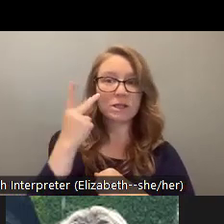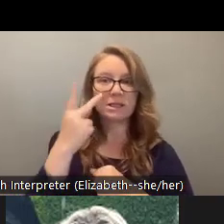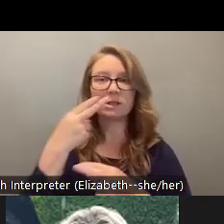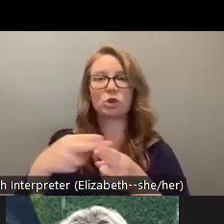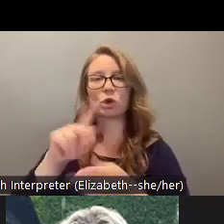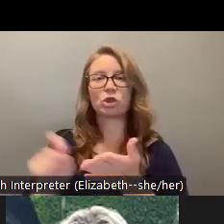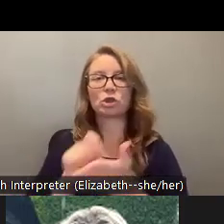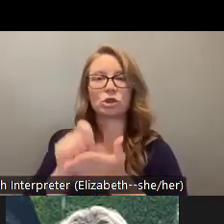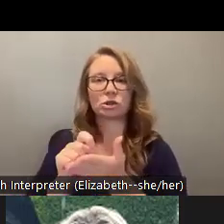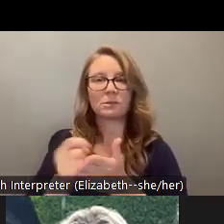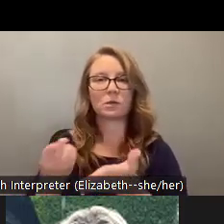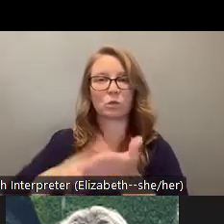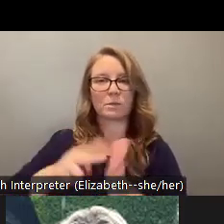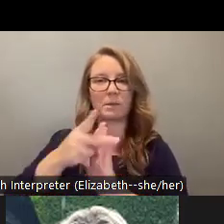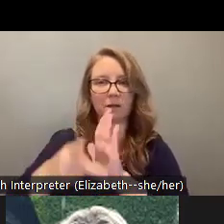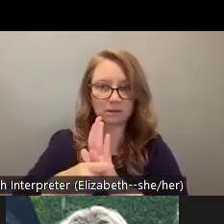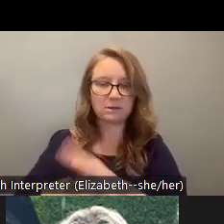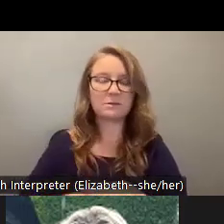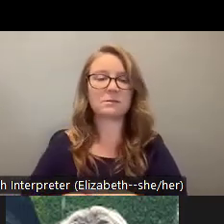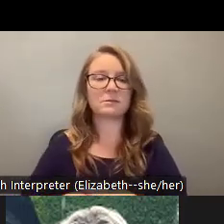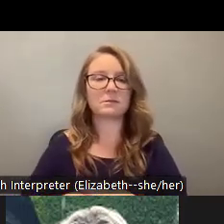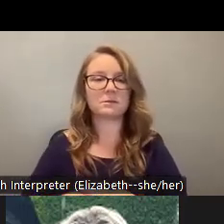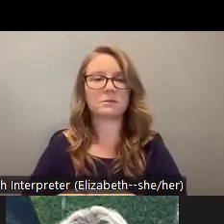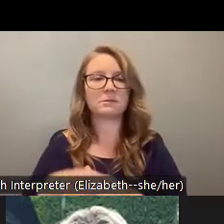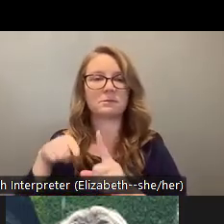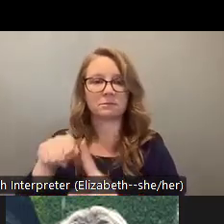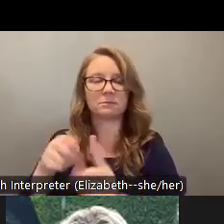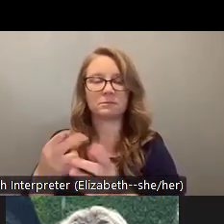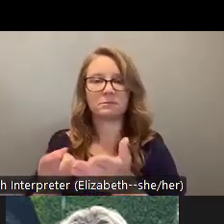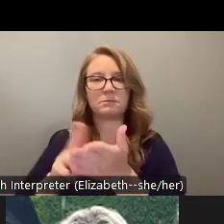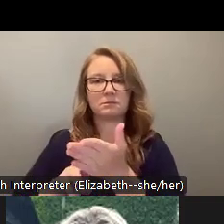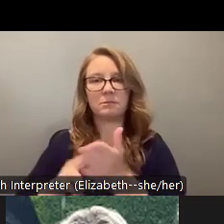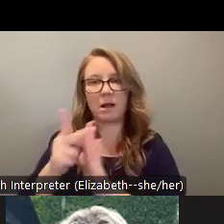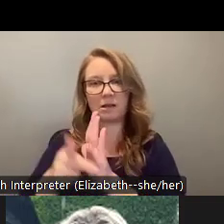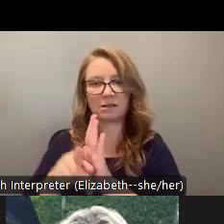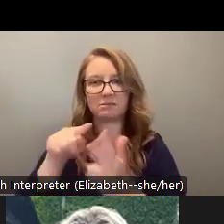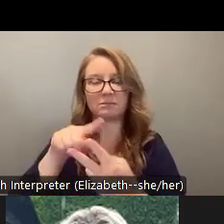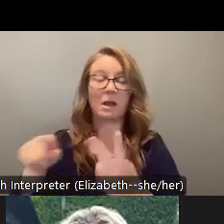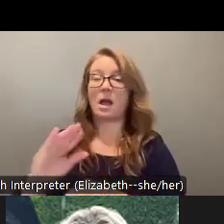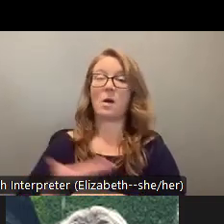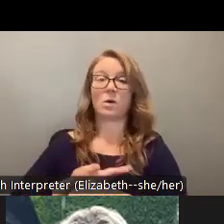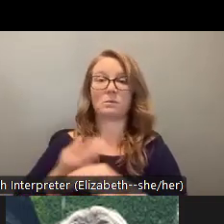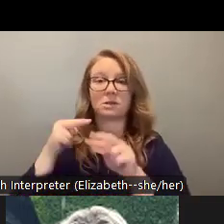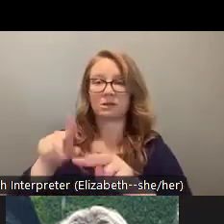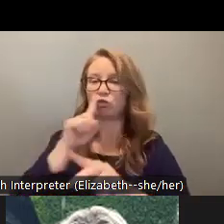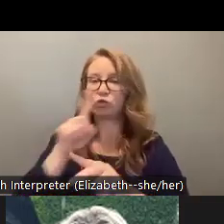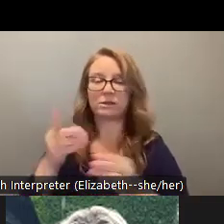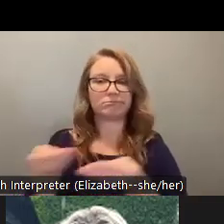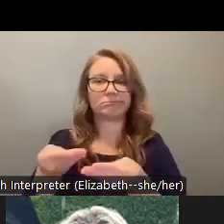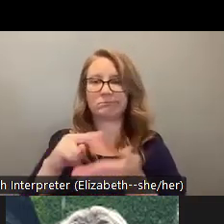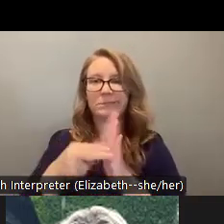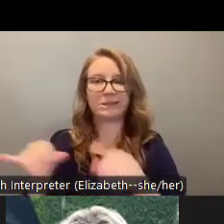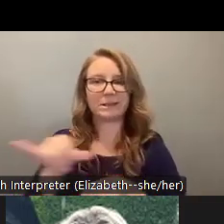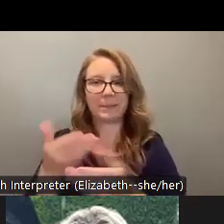enrollment policy or interim enrollment policy, those are, from our perspective, they're interchangeable and they're one and the same.